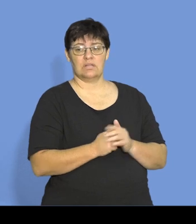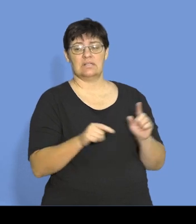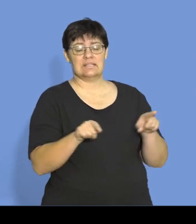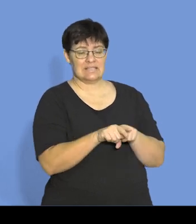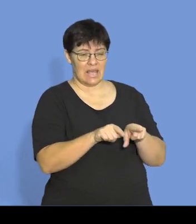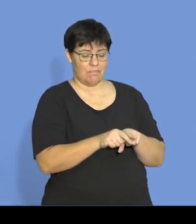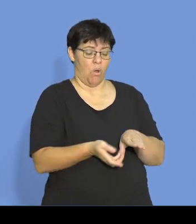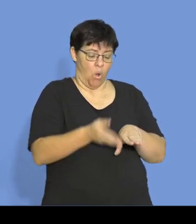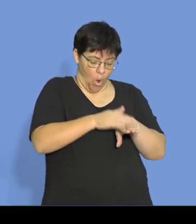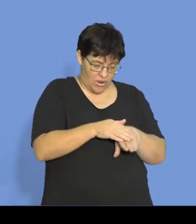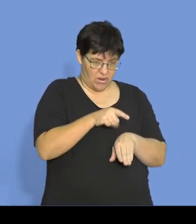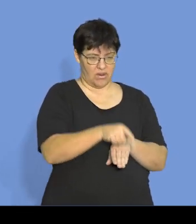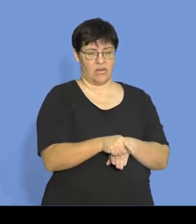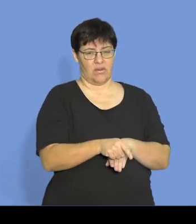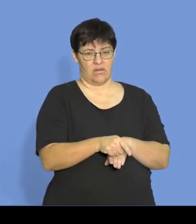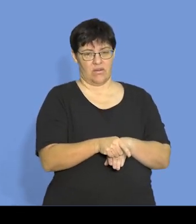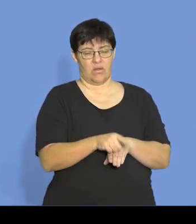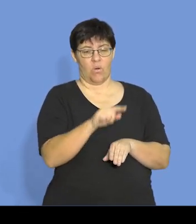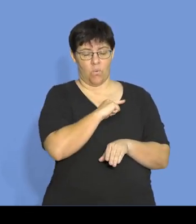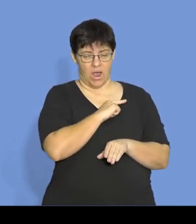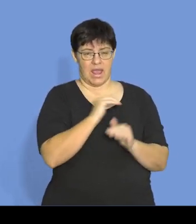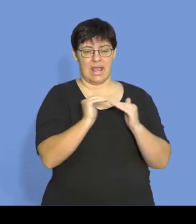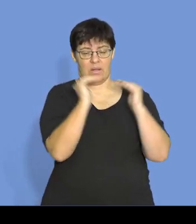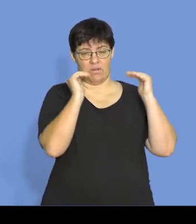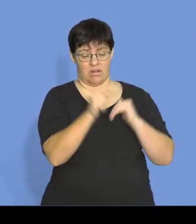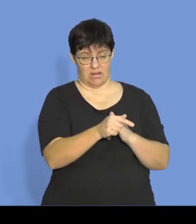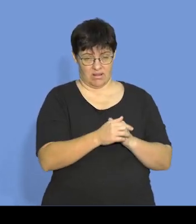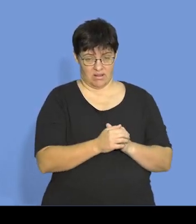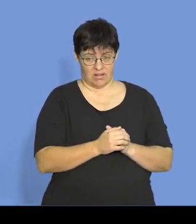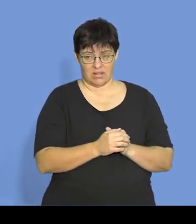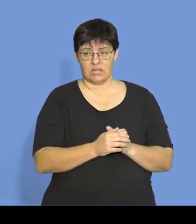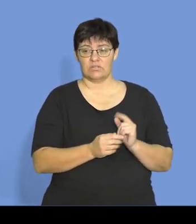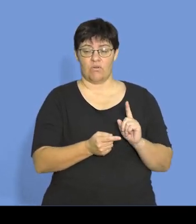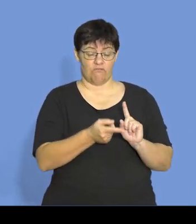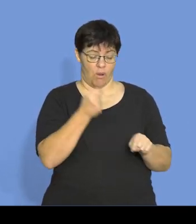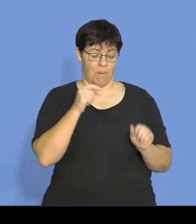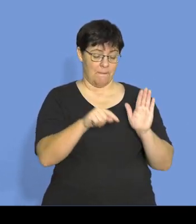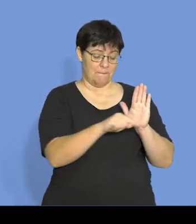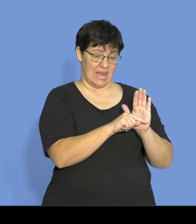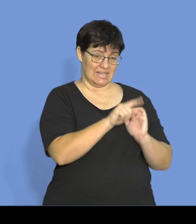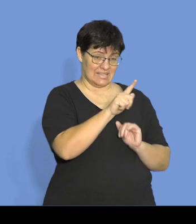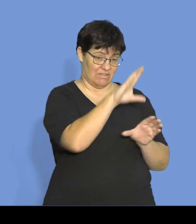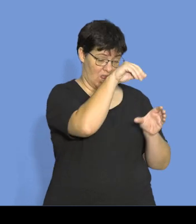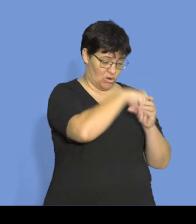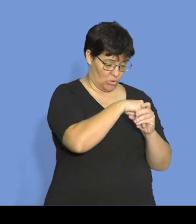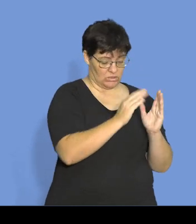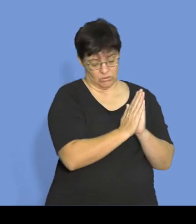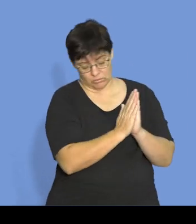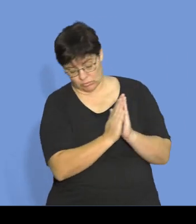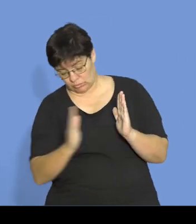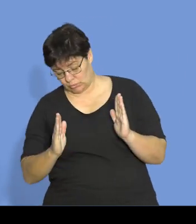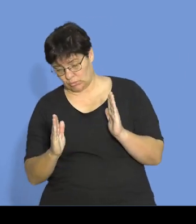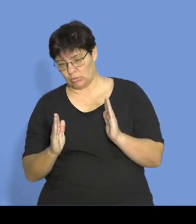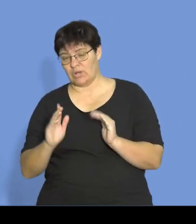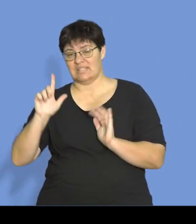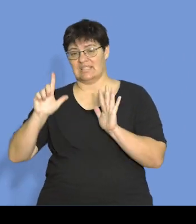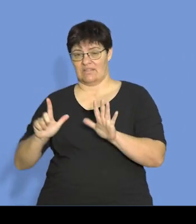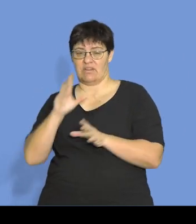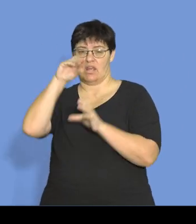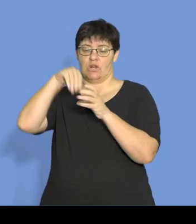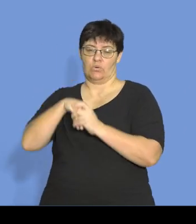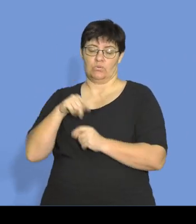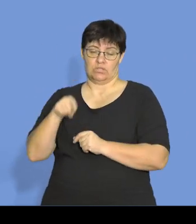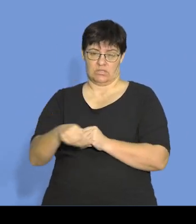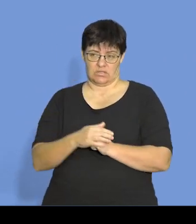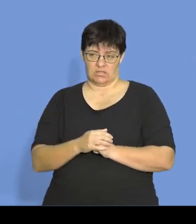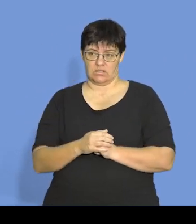and also on the x-axis because of the bar. It means it's from that point to that point. So my